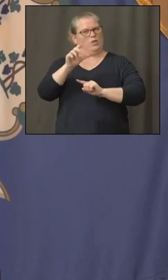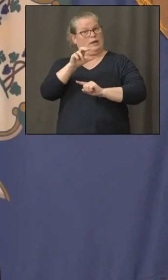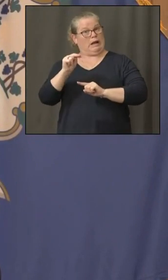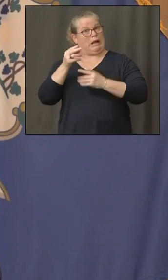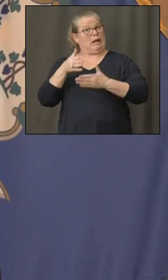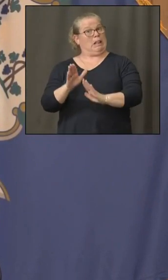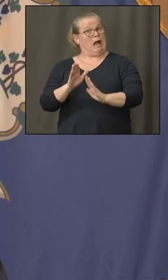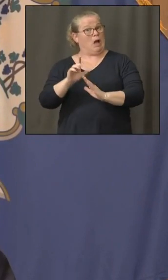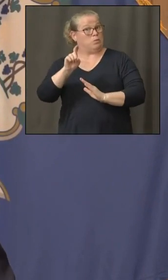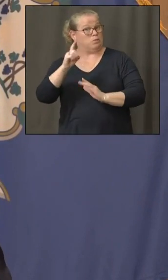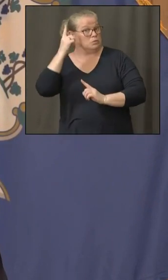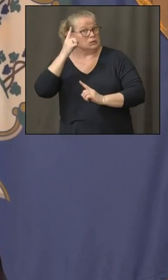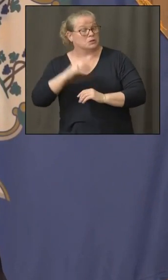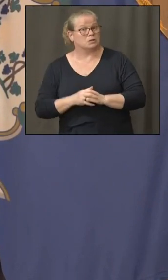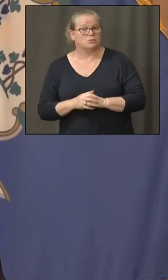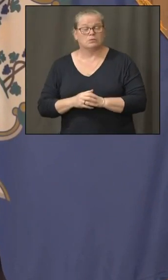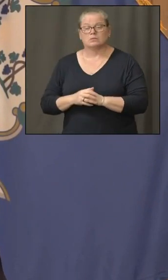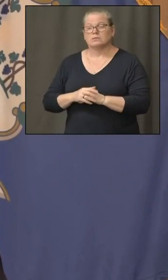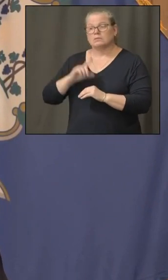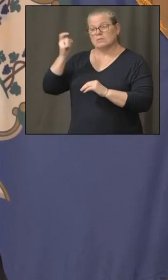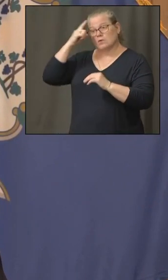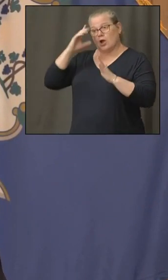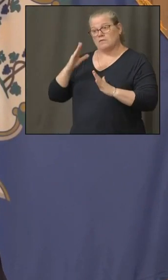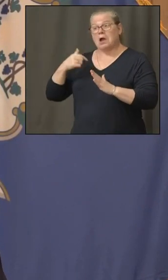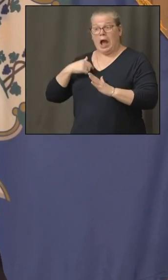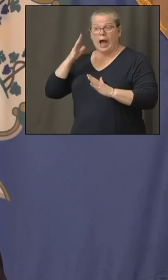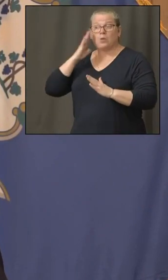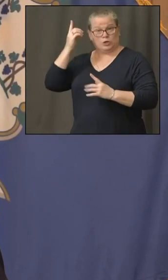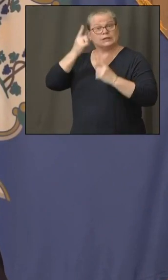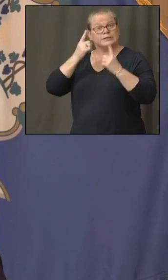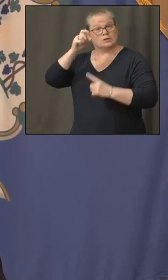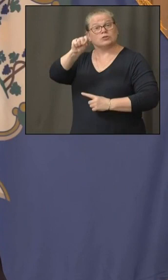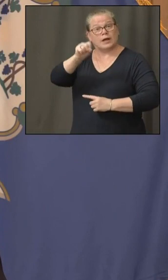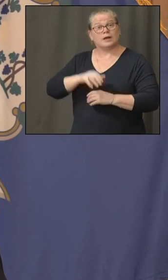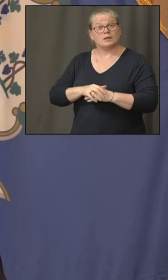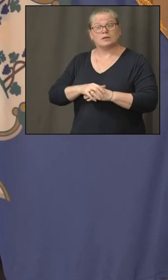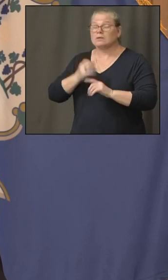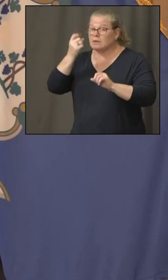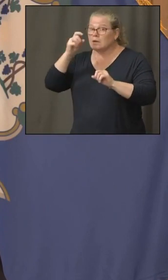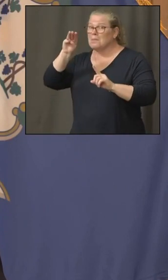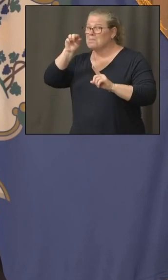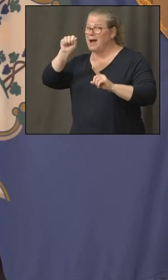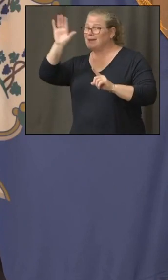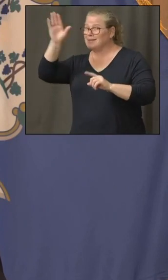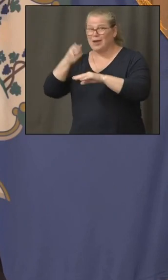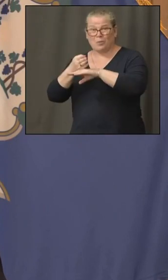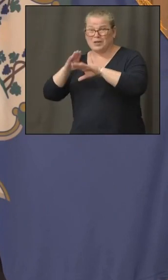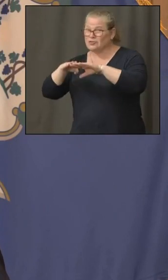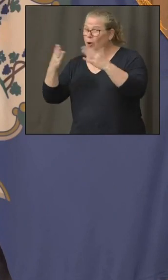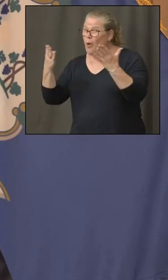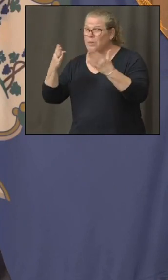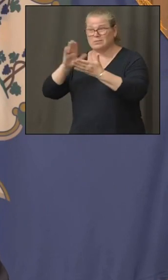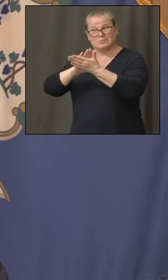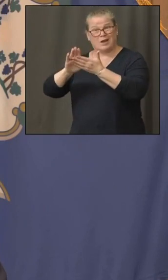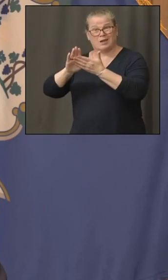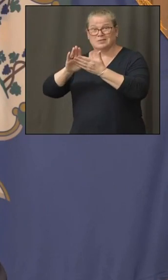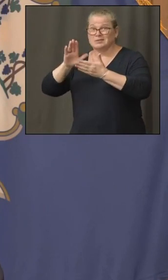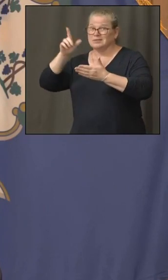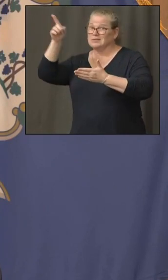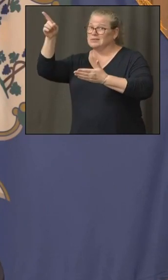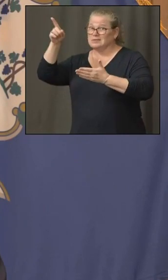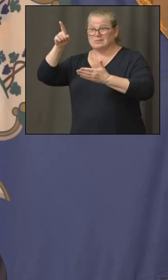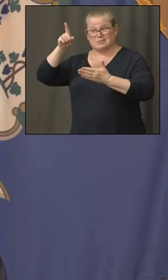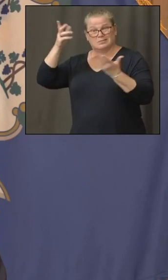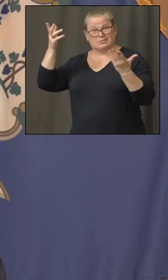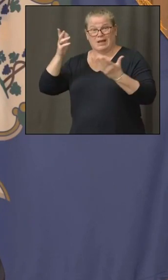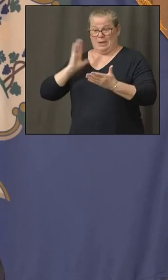that's something that's in the plans right now. Their beaches are open, by the way. They got very nice beaches, probably better. We've had to